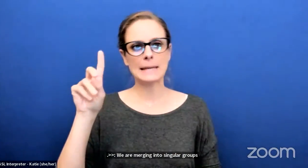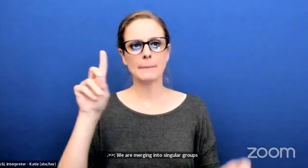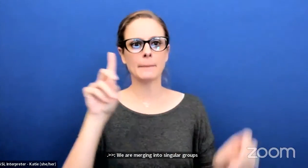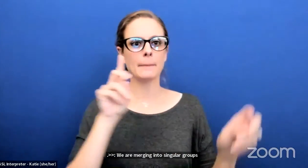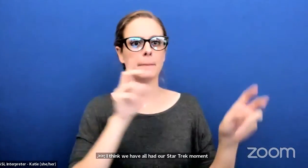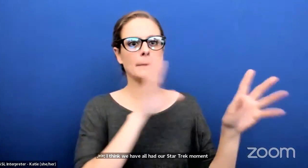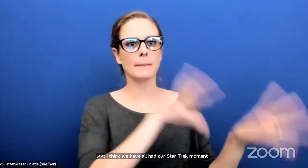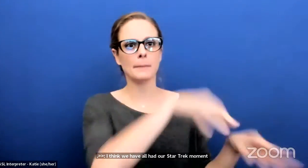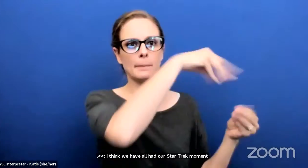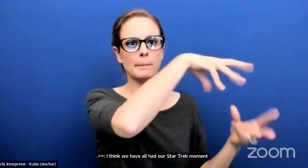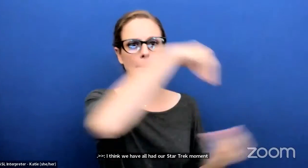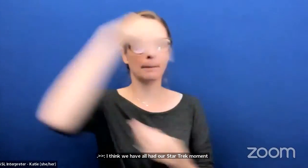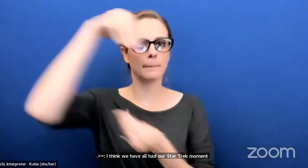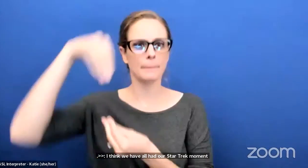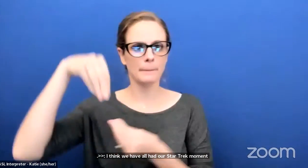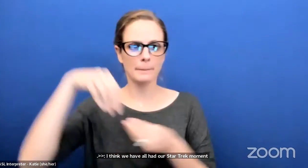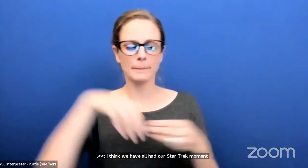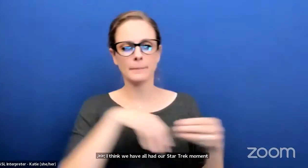Stated.